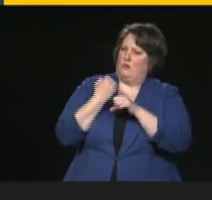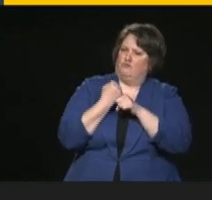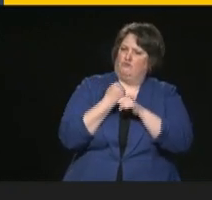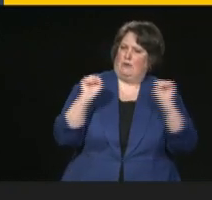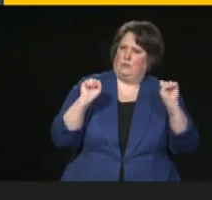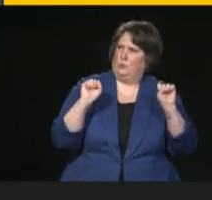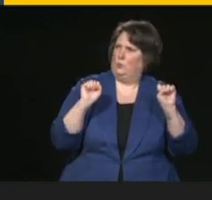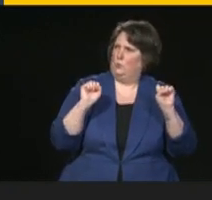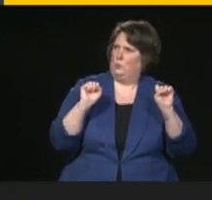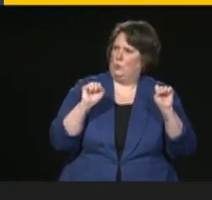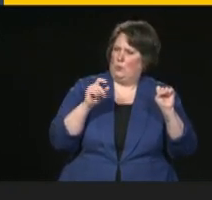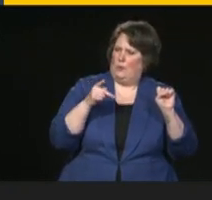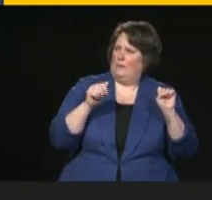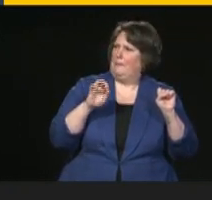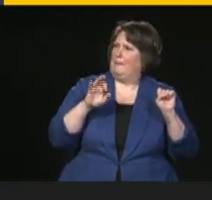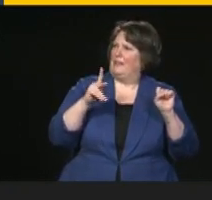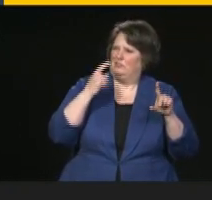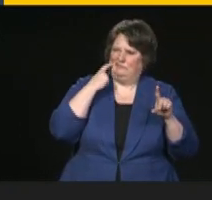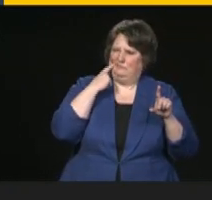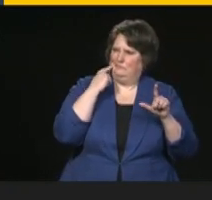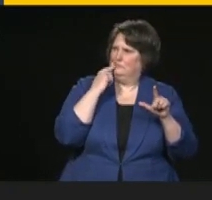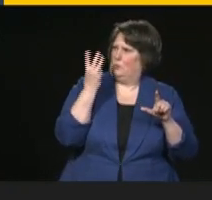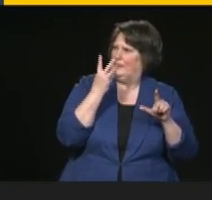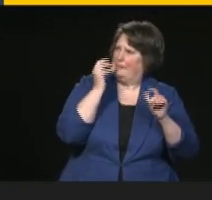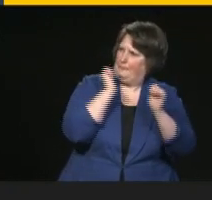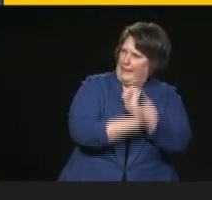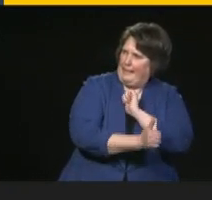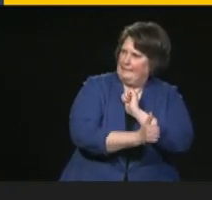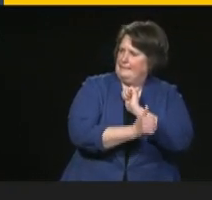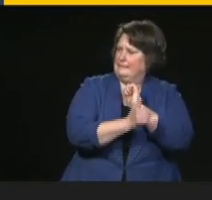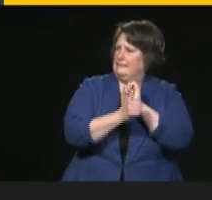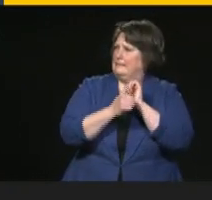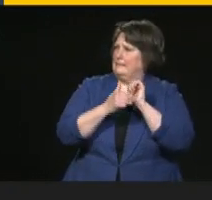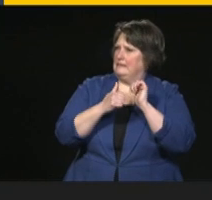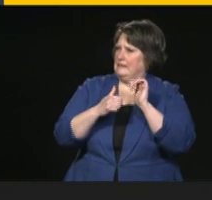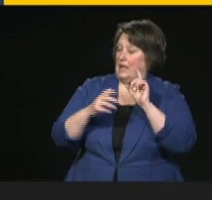of a total COVID-19 fiscal response?